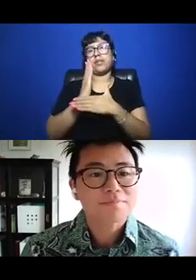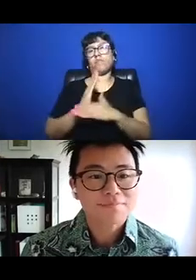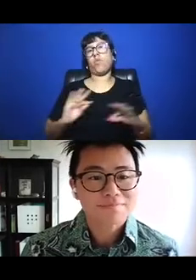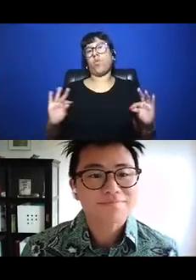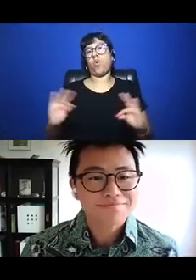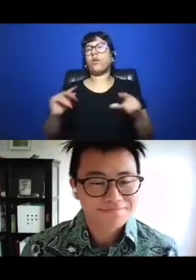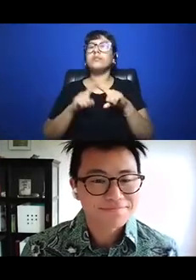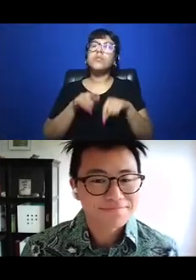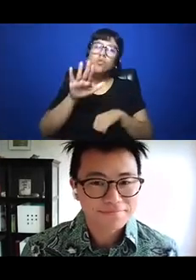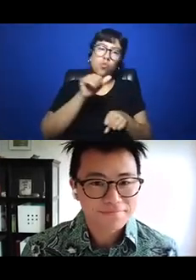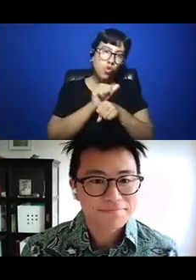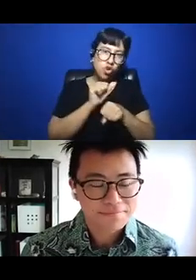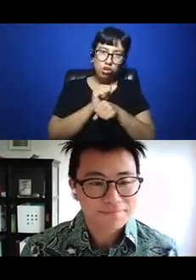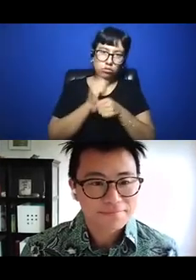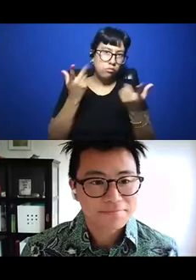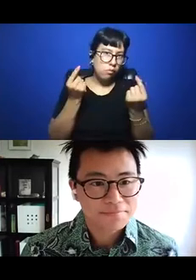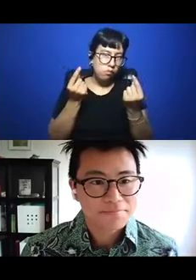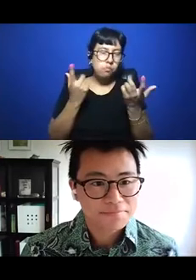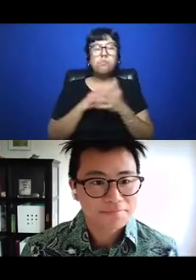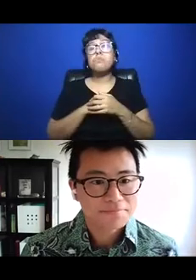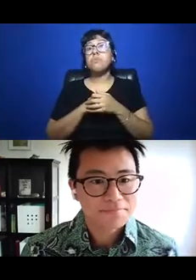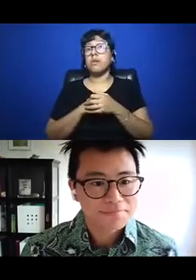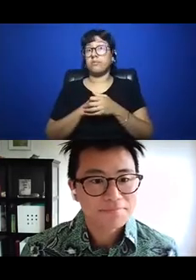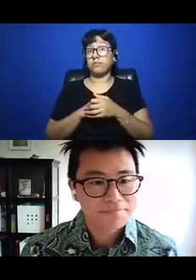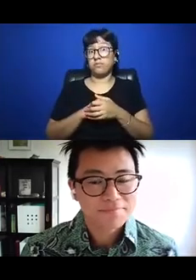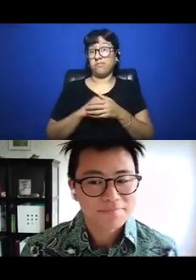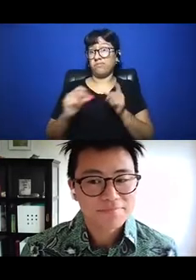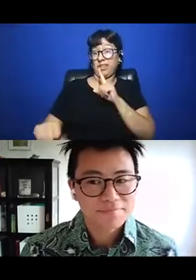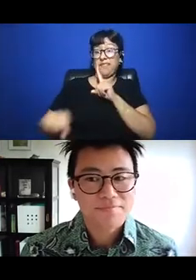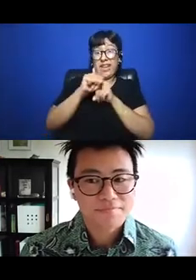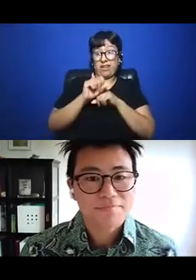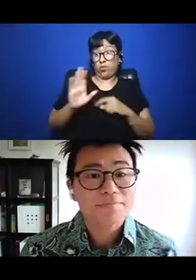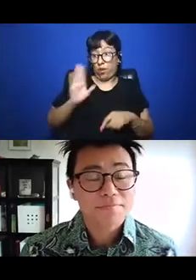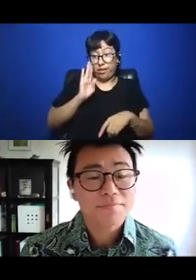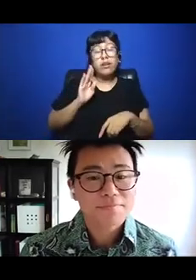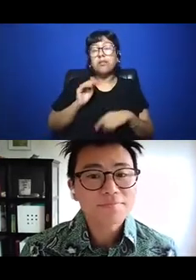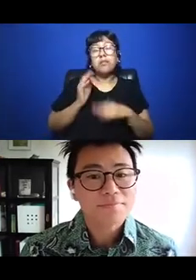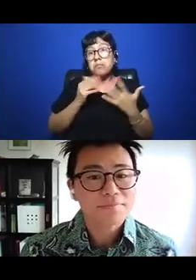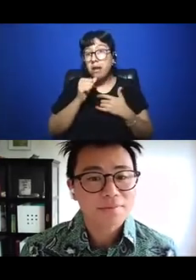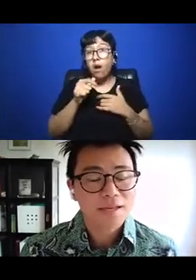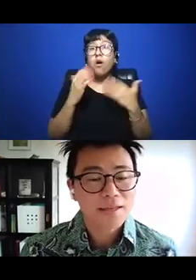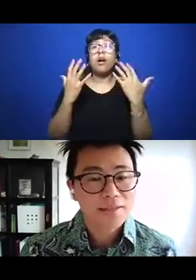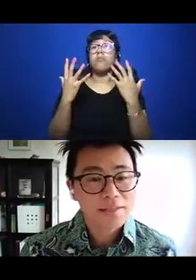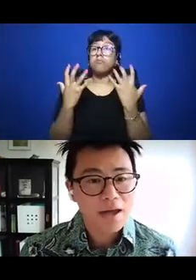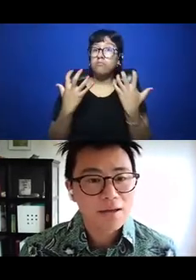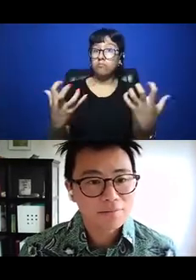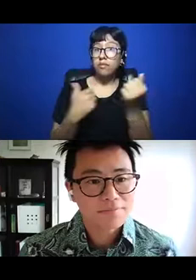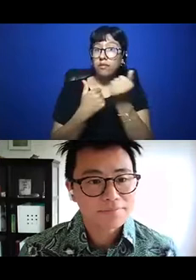you're involved in, whether it affected you directly or not, or the people who follow you.